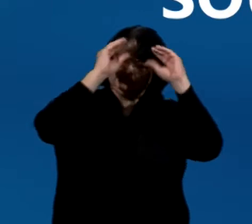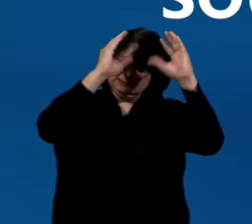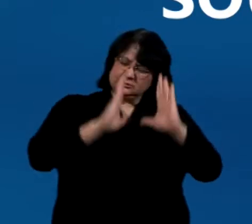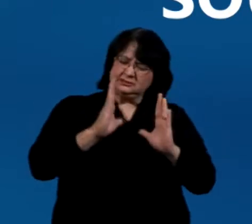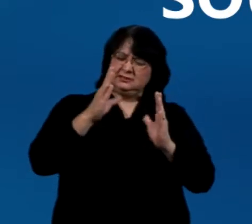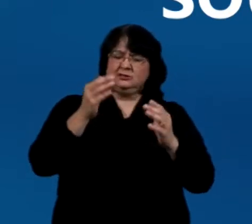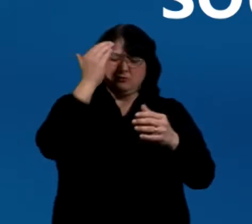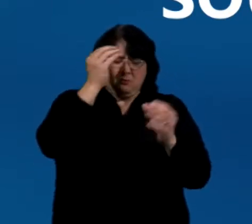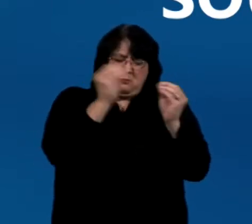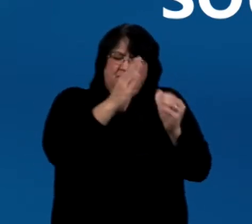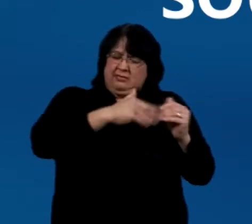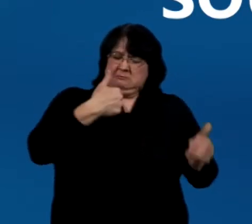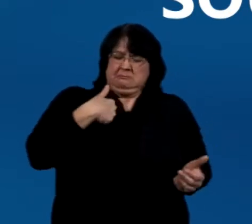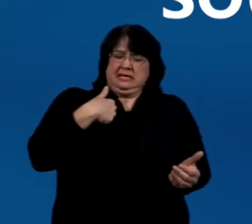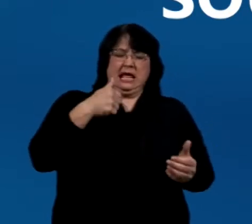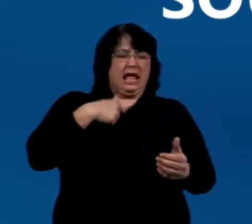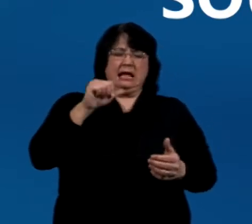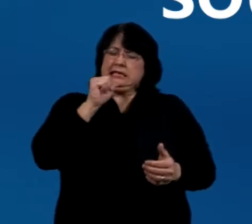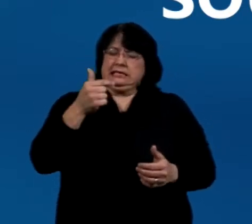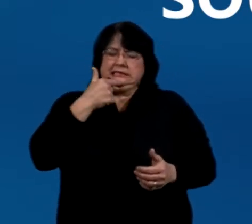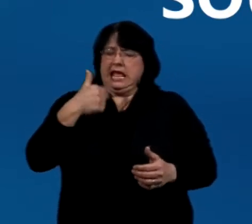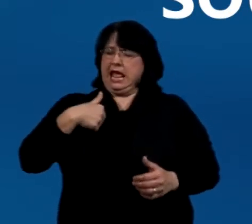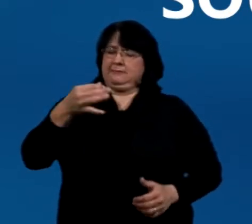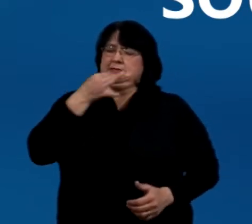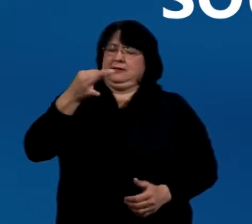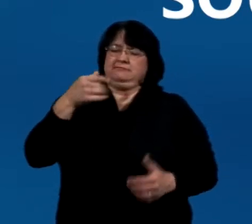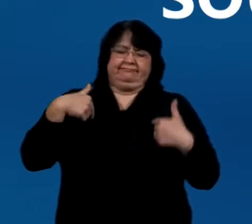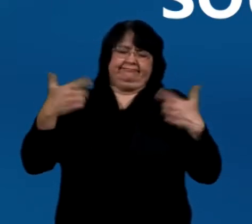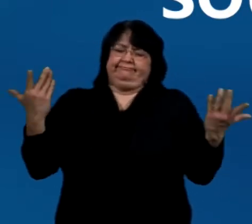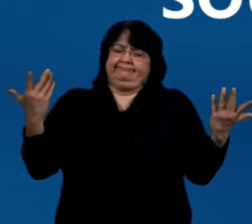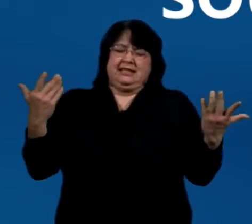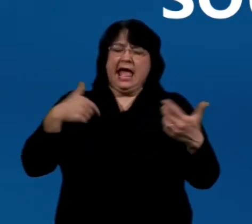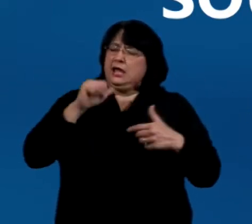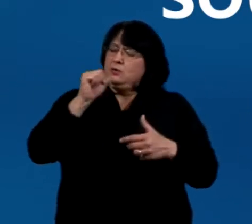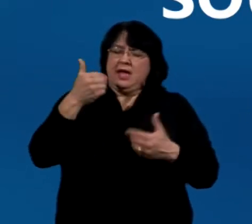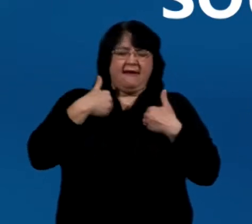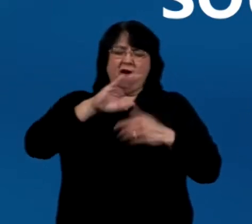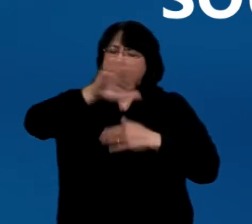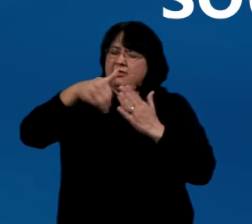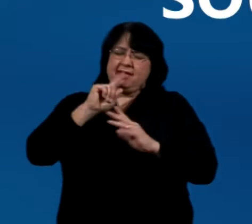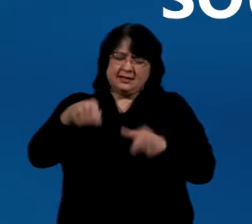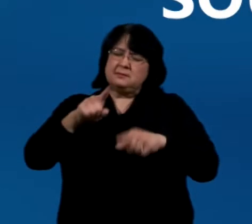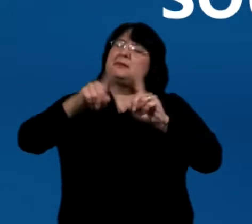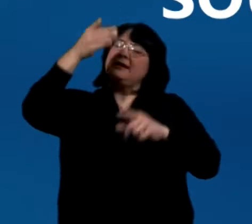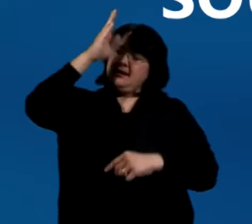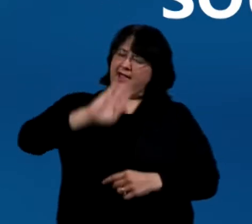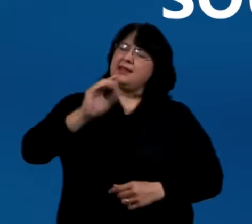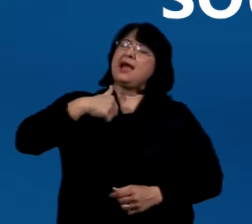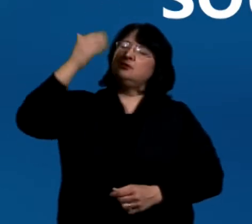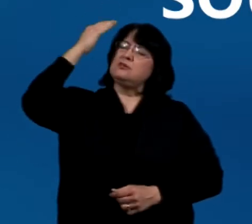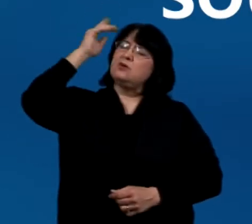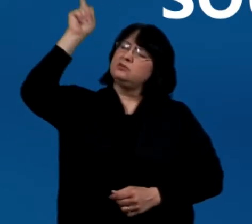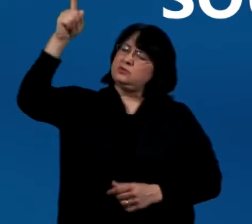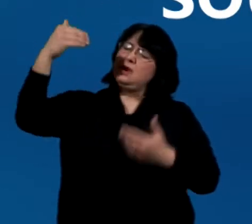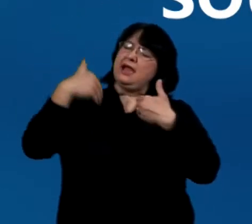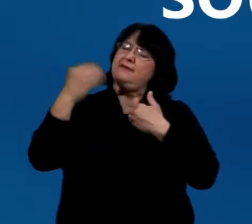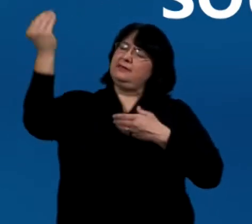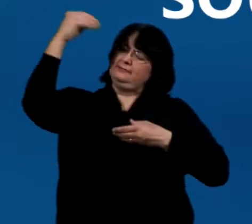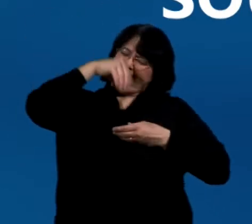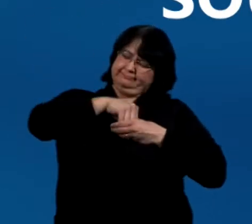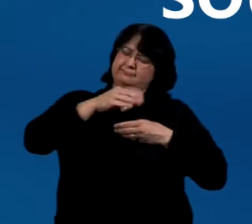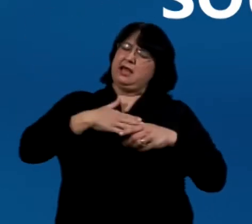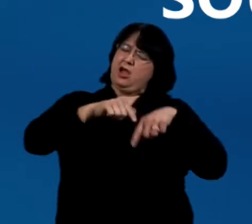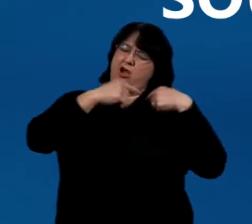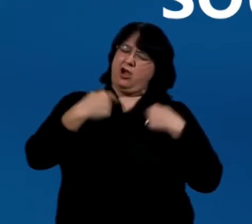I do. I do not claim to be an expert. I do not claim to have all the answers. But God, what I do know is that you put it in my heart years